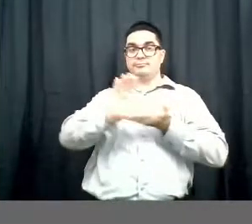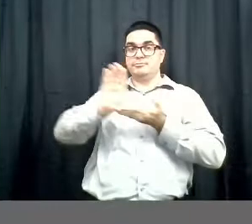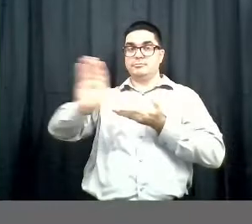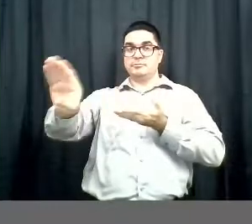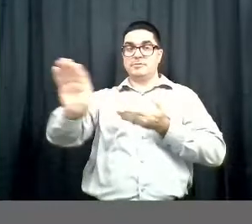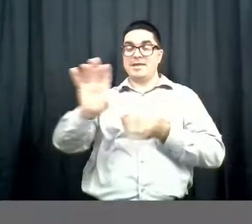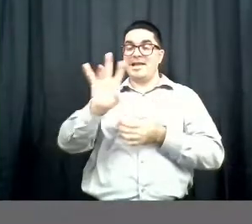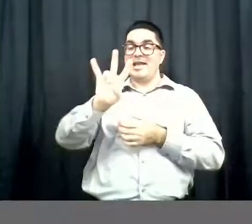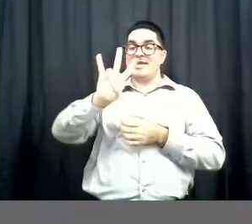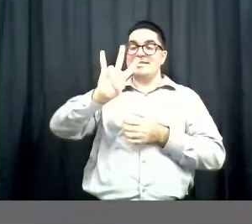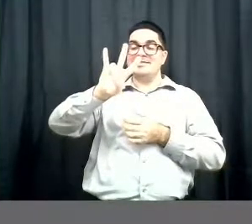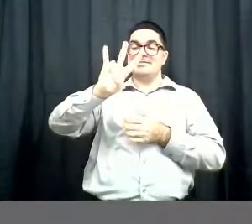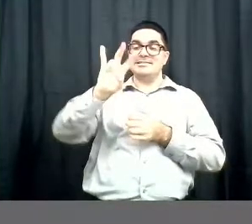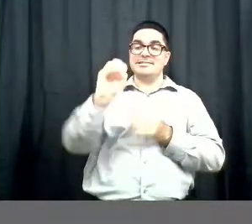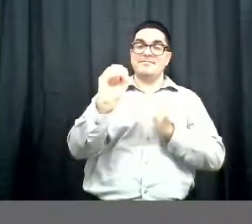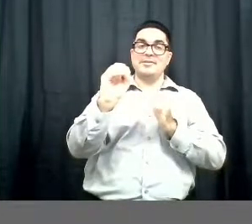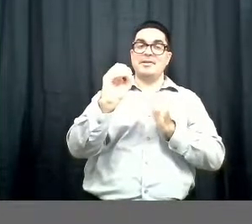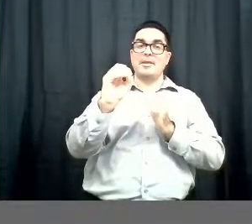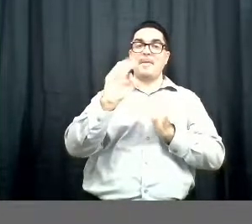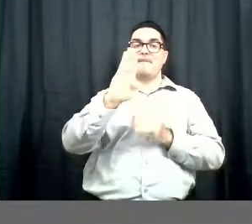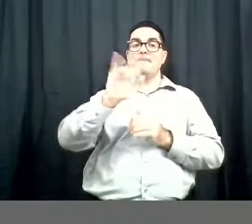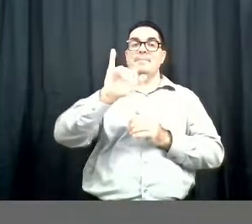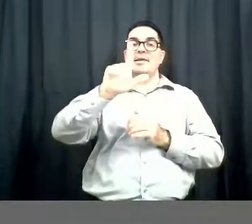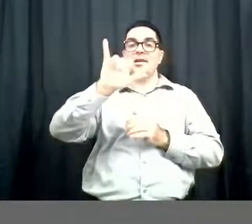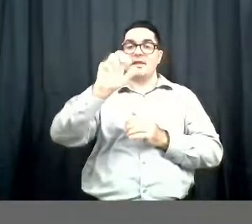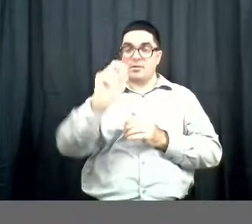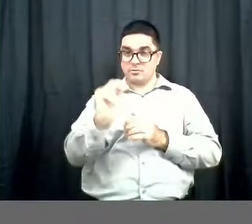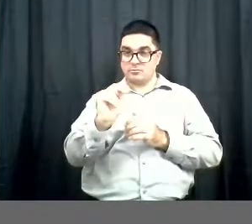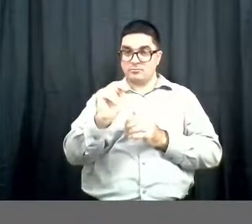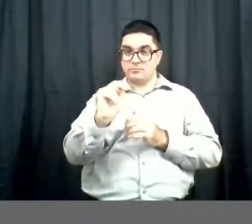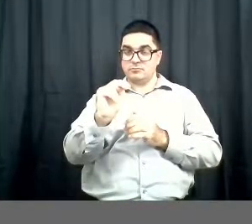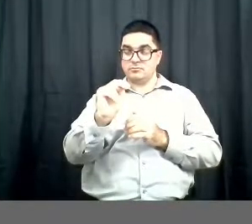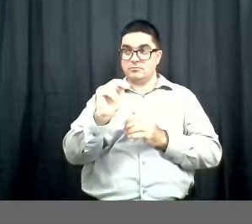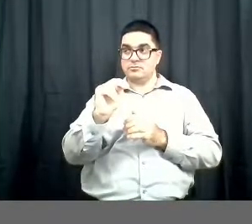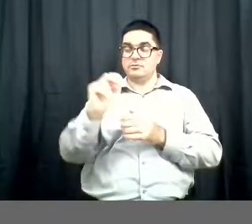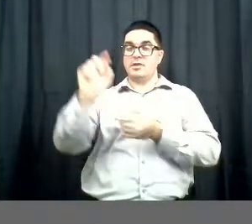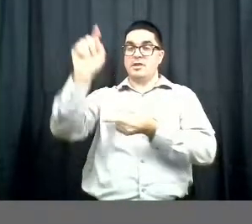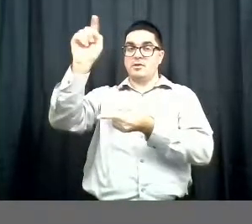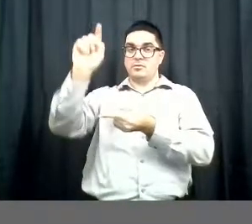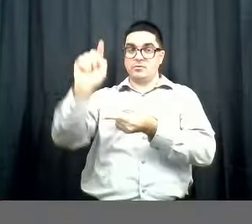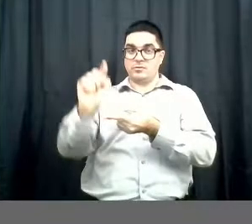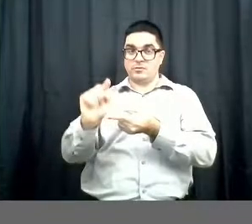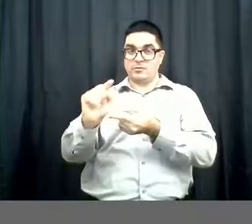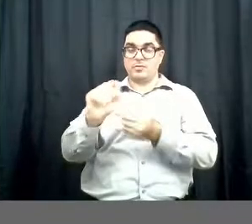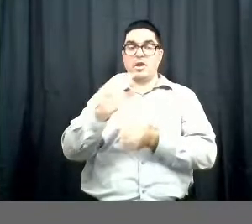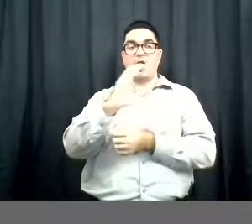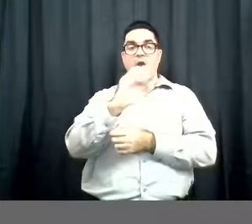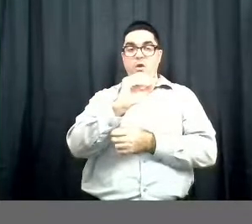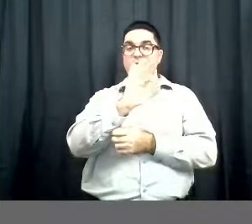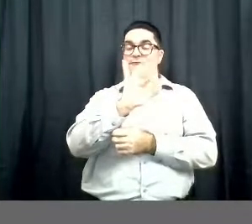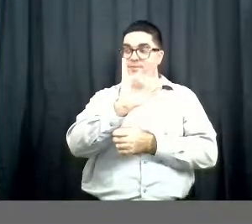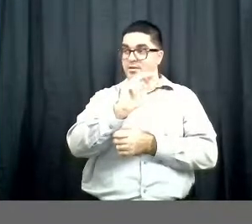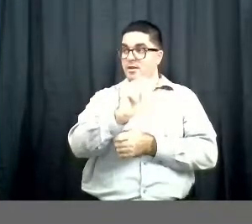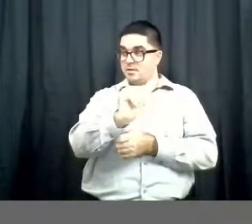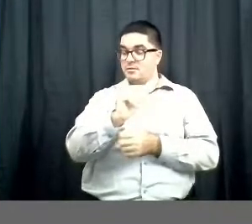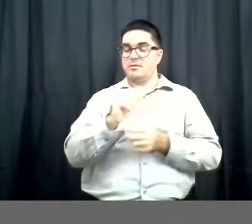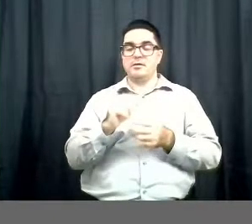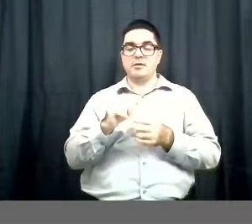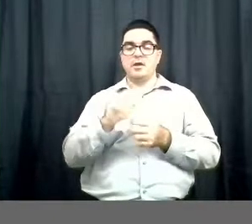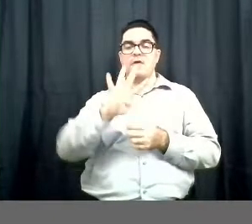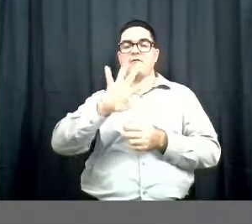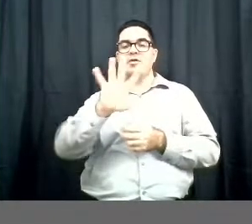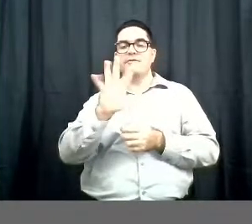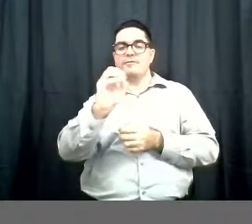billion reduction in debt service at COFINA, a 45% reduction of